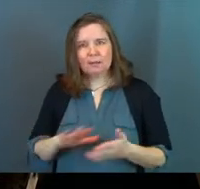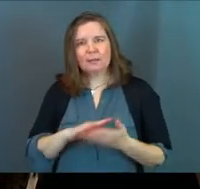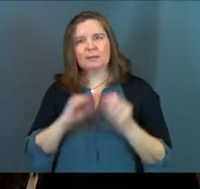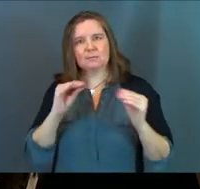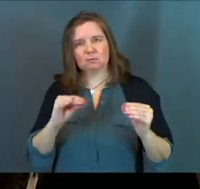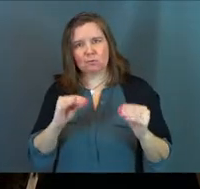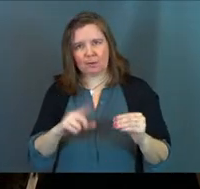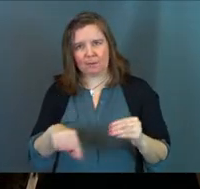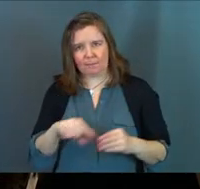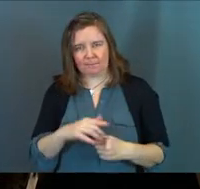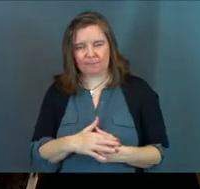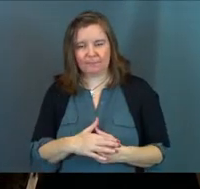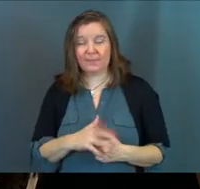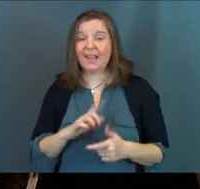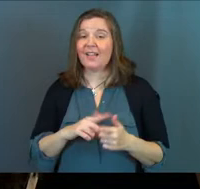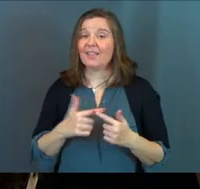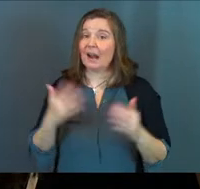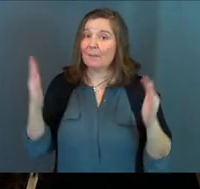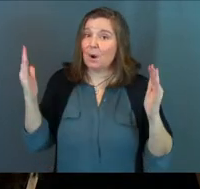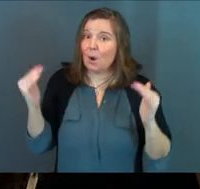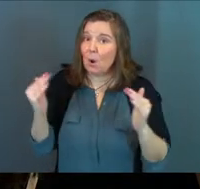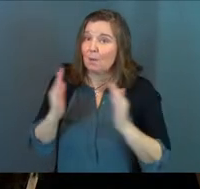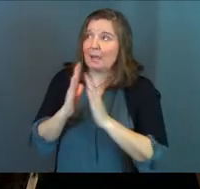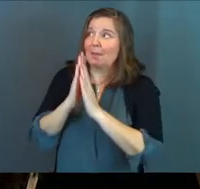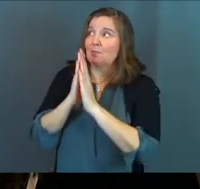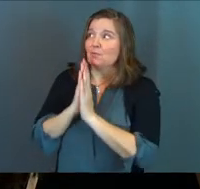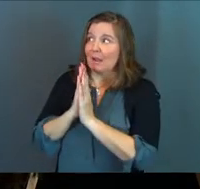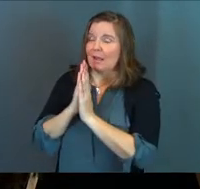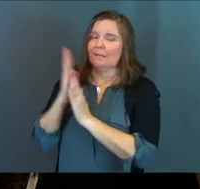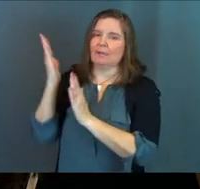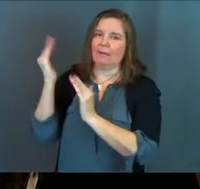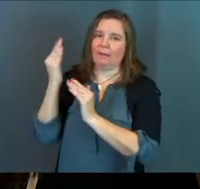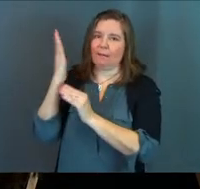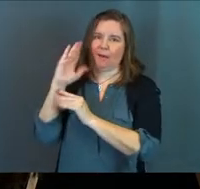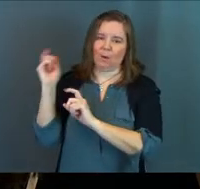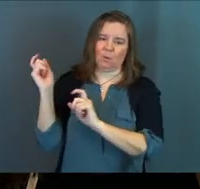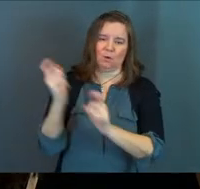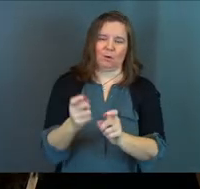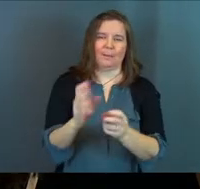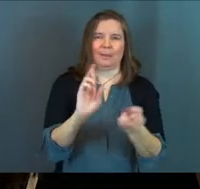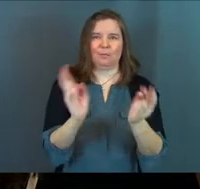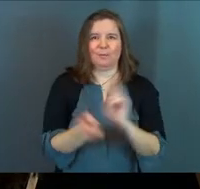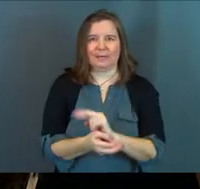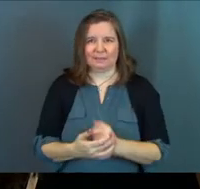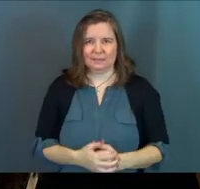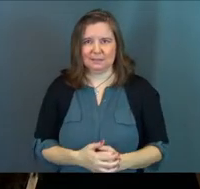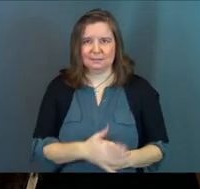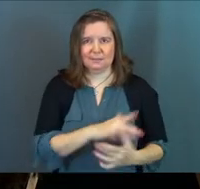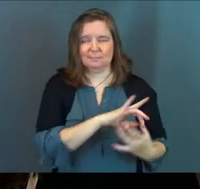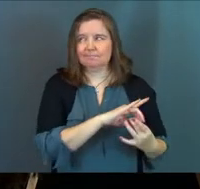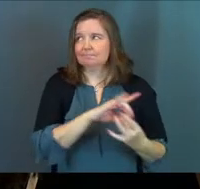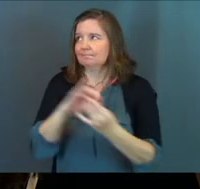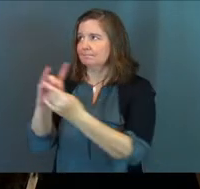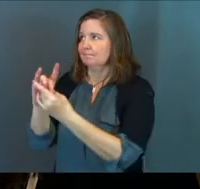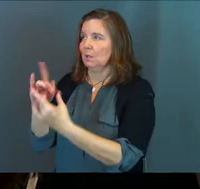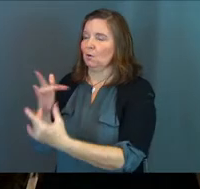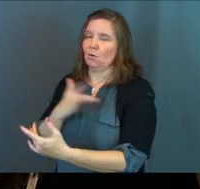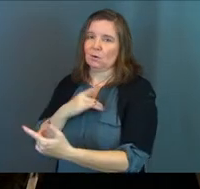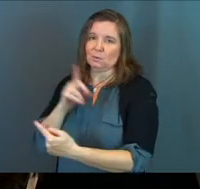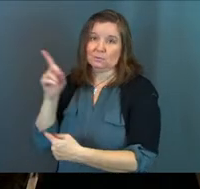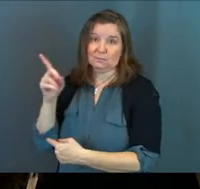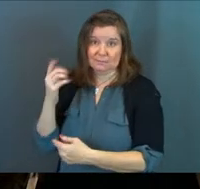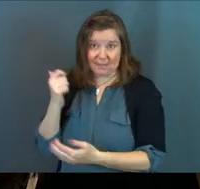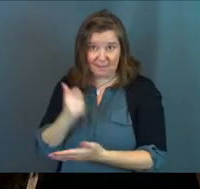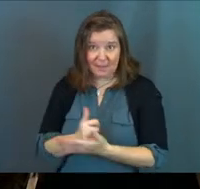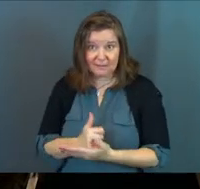them. And then I'm going to hope and pray that God will grant them repentance and change their heart.